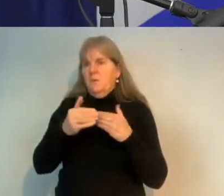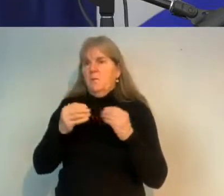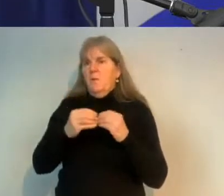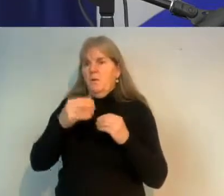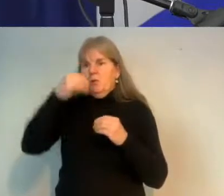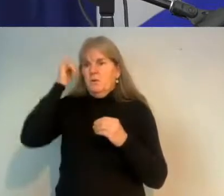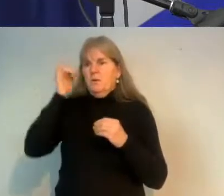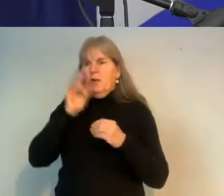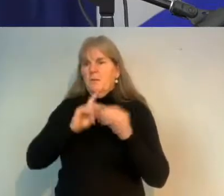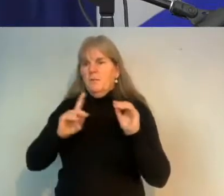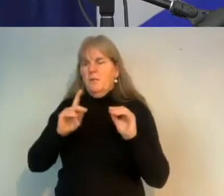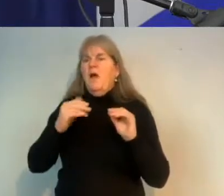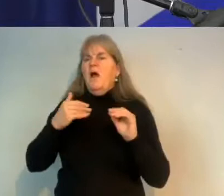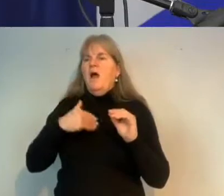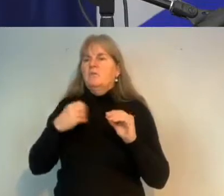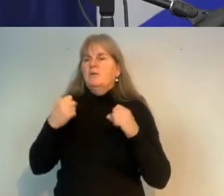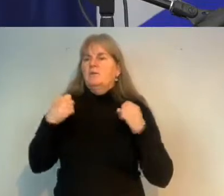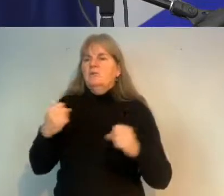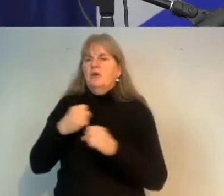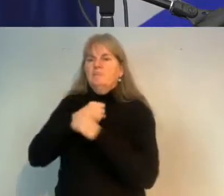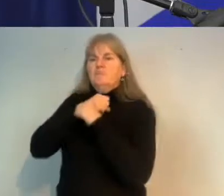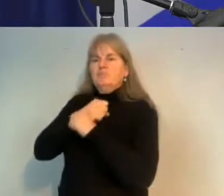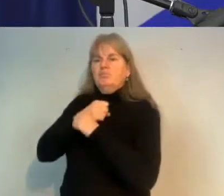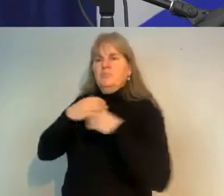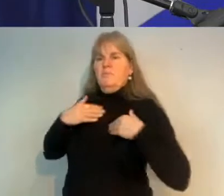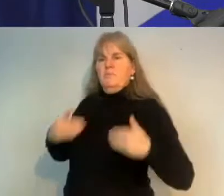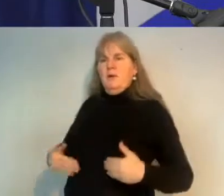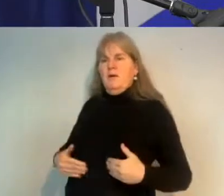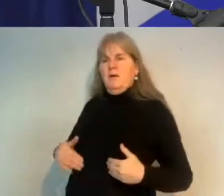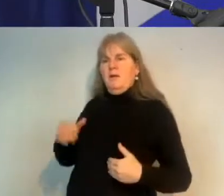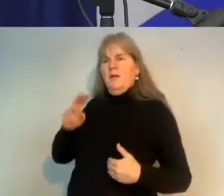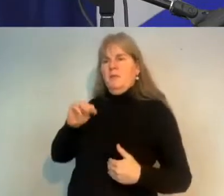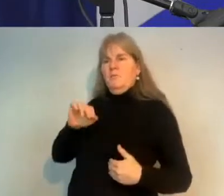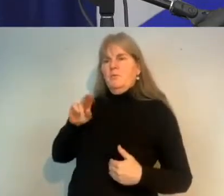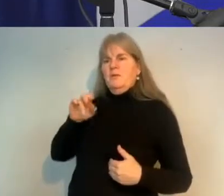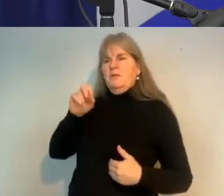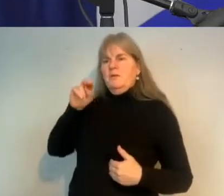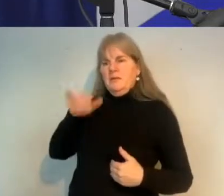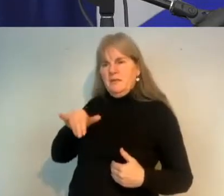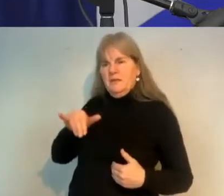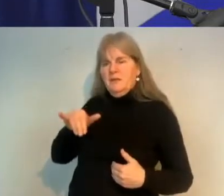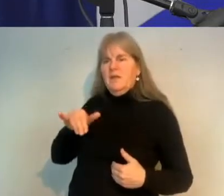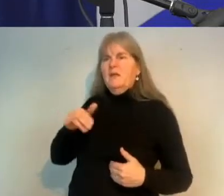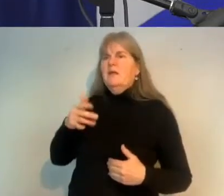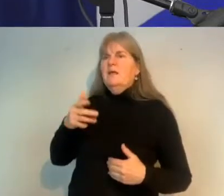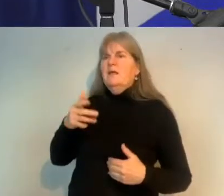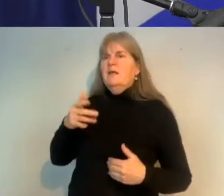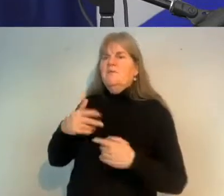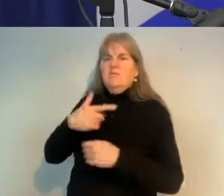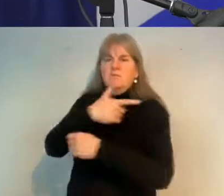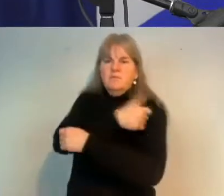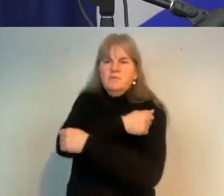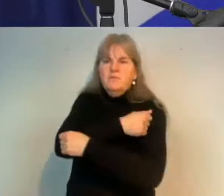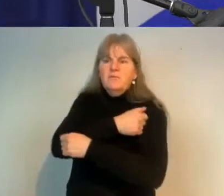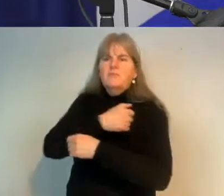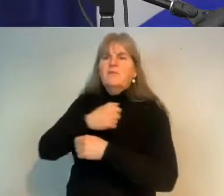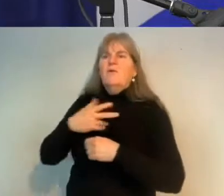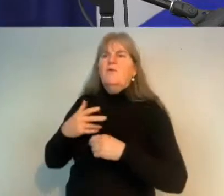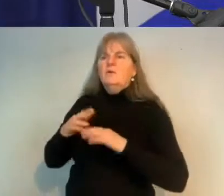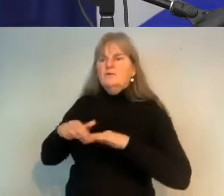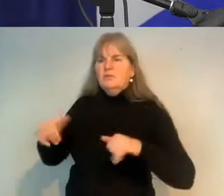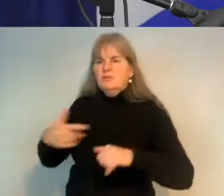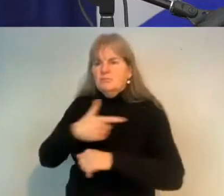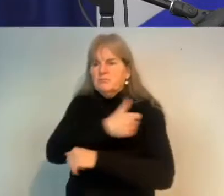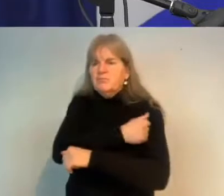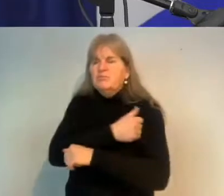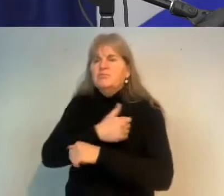immunity. Strong immunity brought on by boosters, strong immunity brought on by pediatric vaccines. And